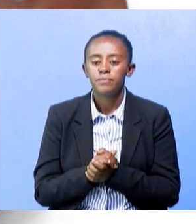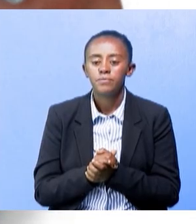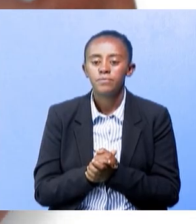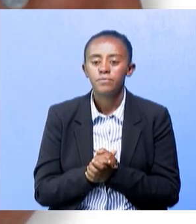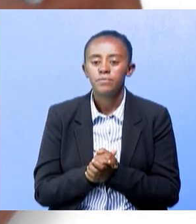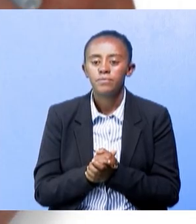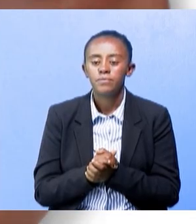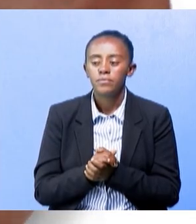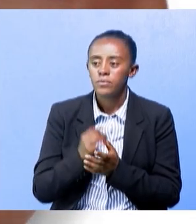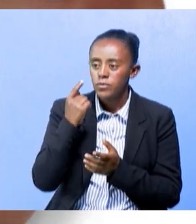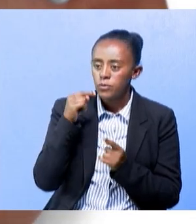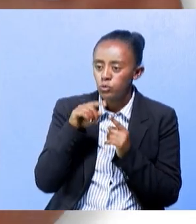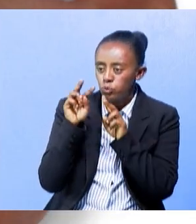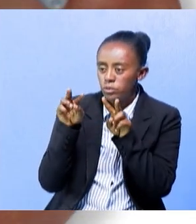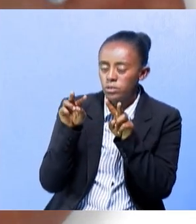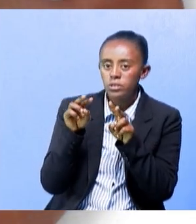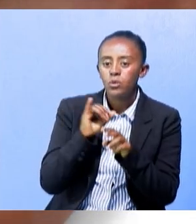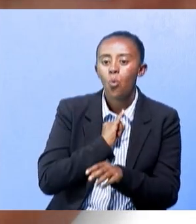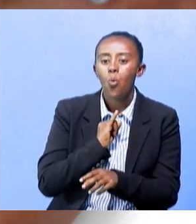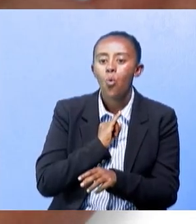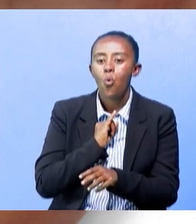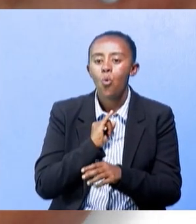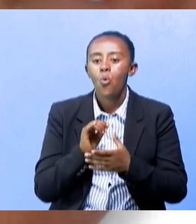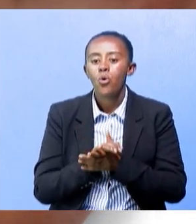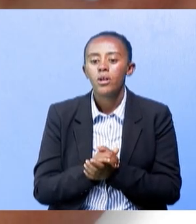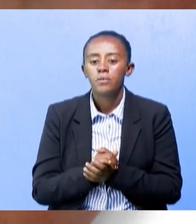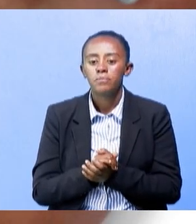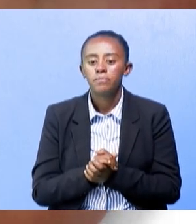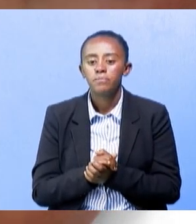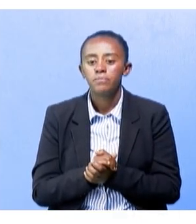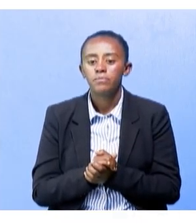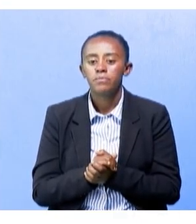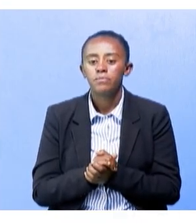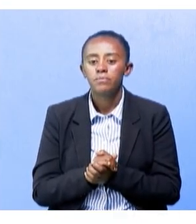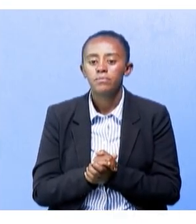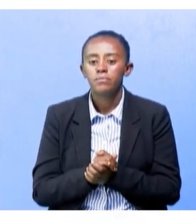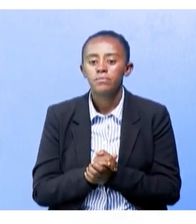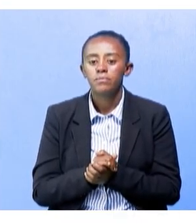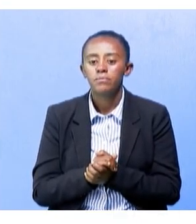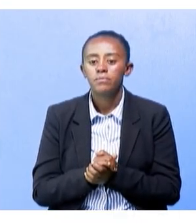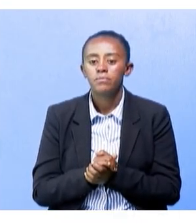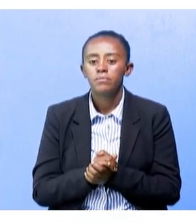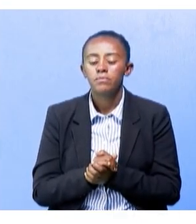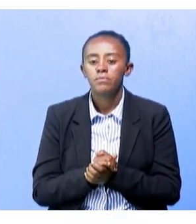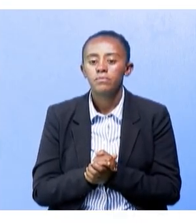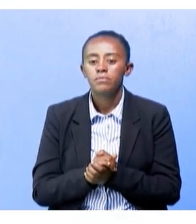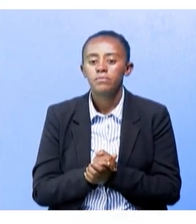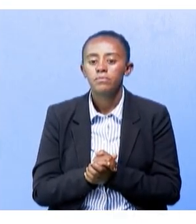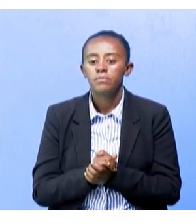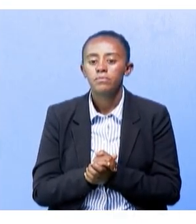to see the owner. To see the owner.